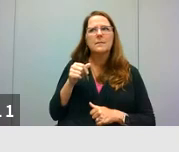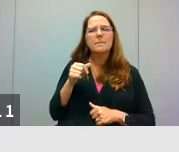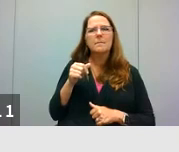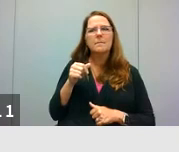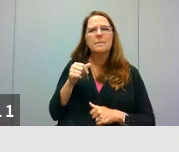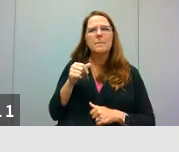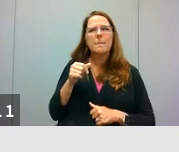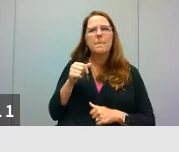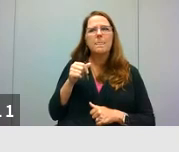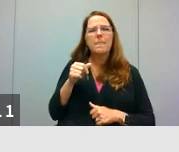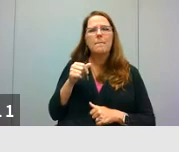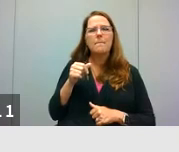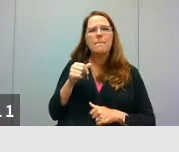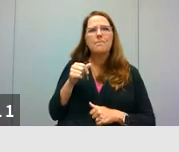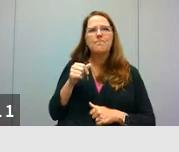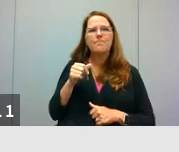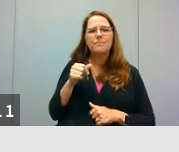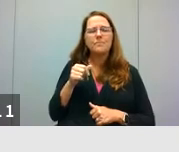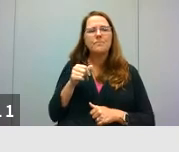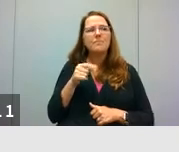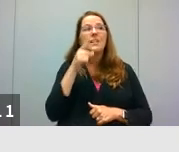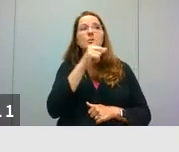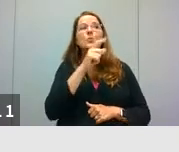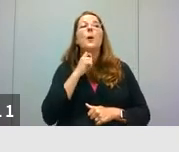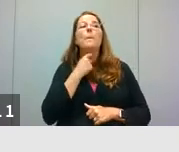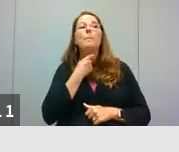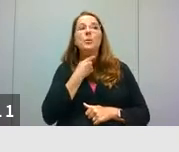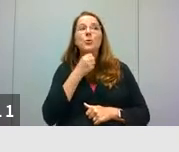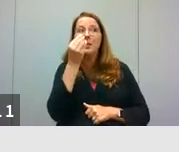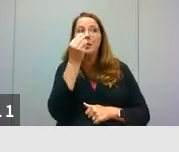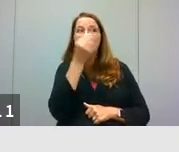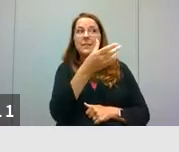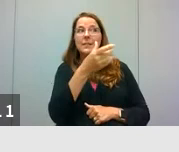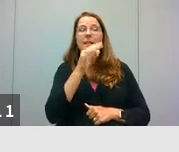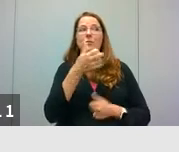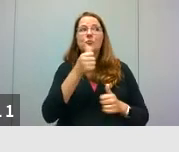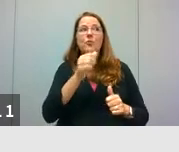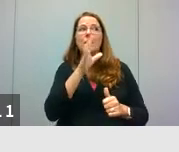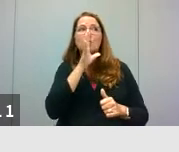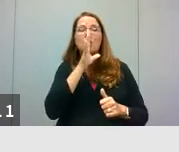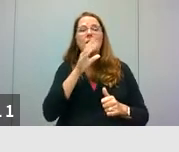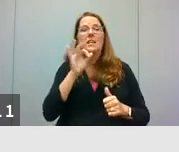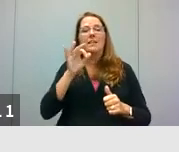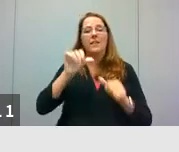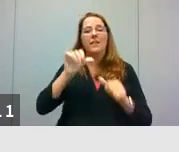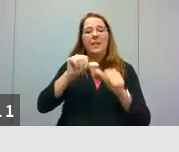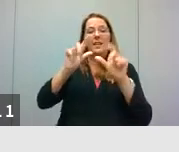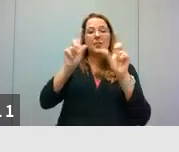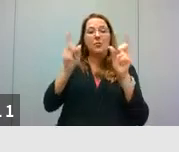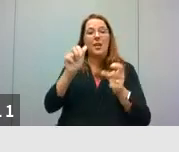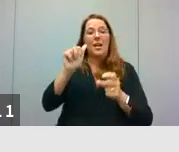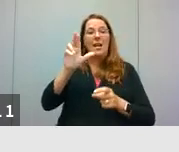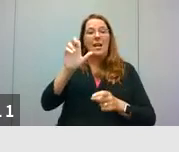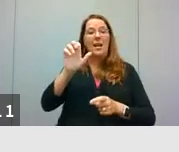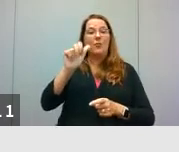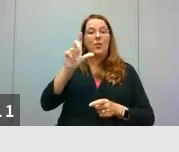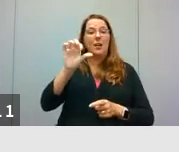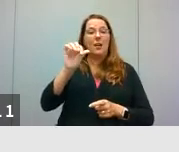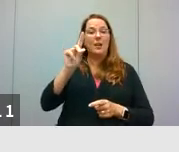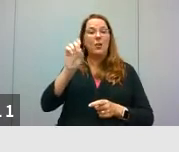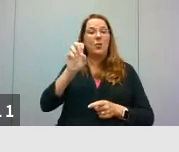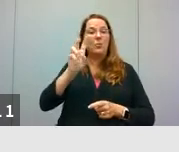You are muted. If you have an area code 276 and you are calling in, you might be maybe on the computer